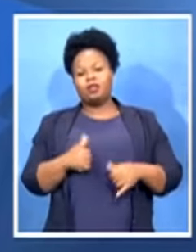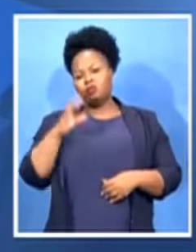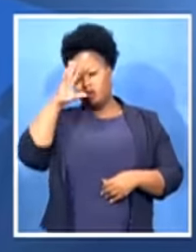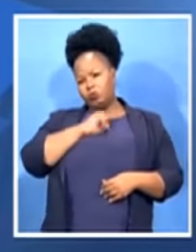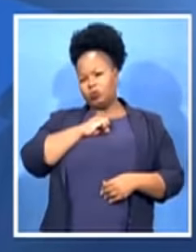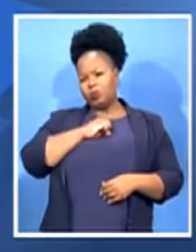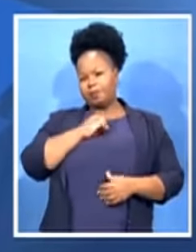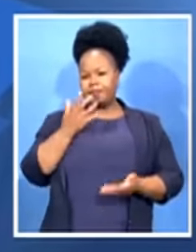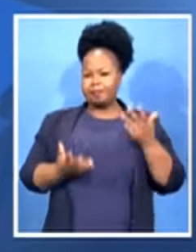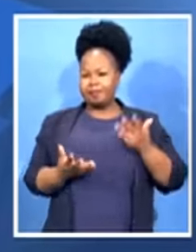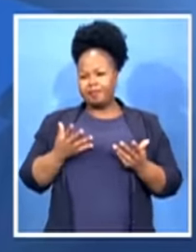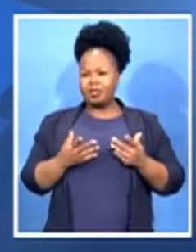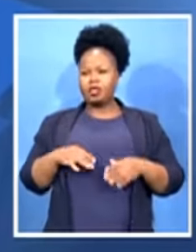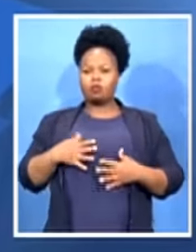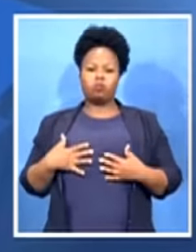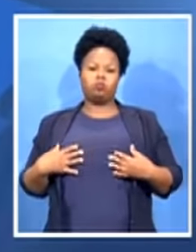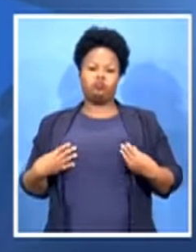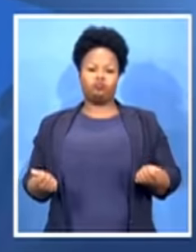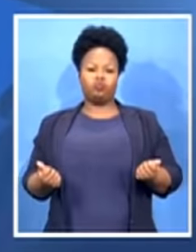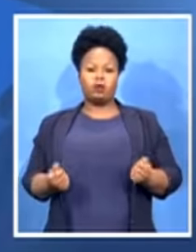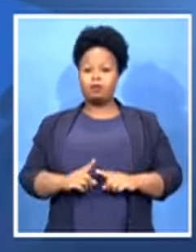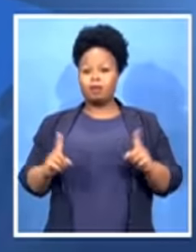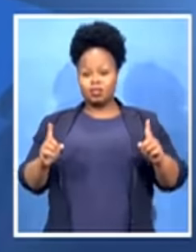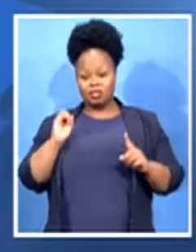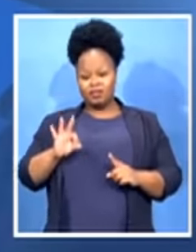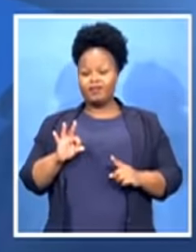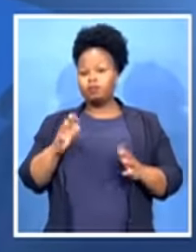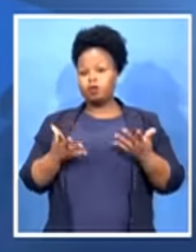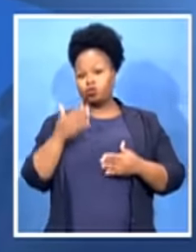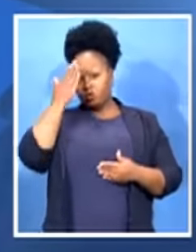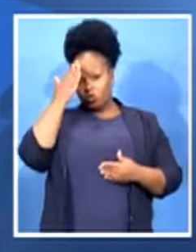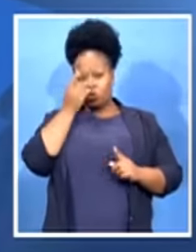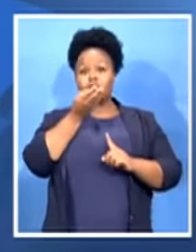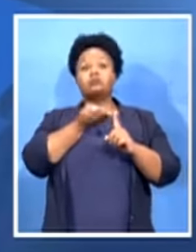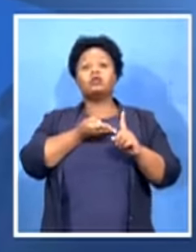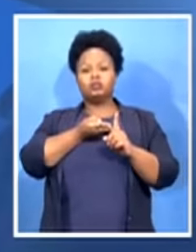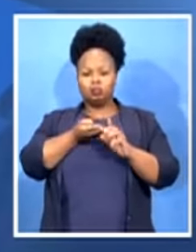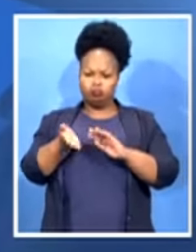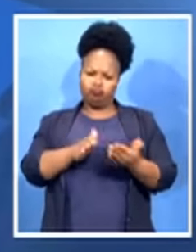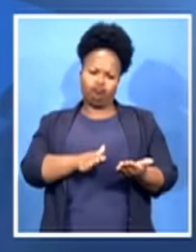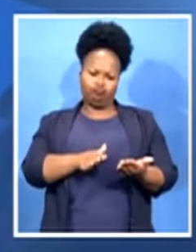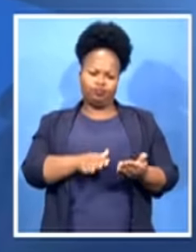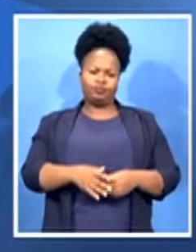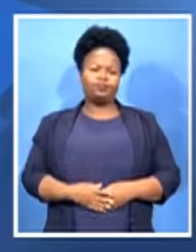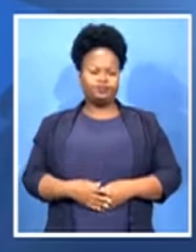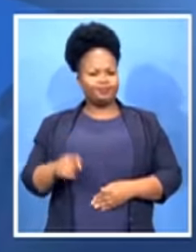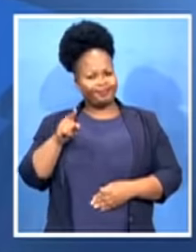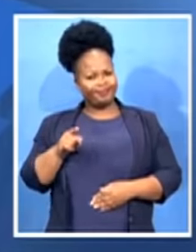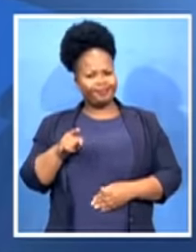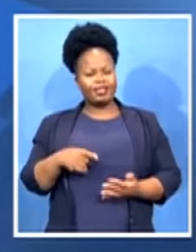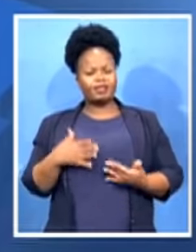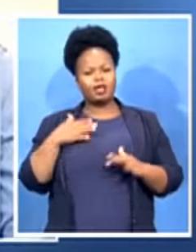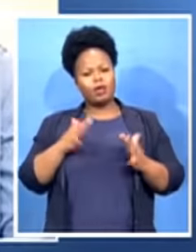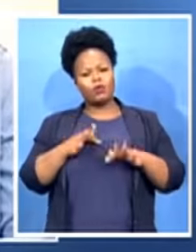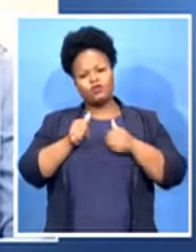recovered, unless we have come to know that this person has died. So that is the logic that we are following. So if